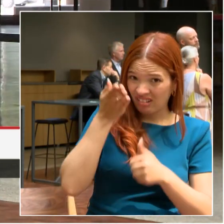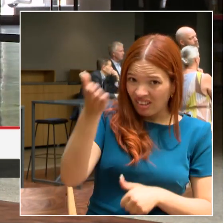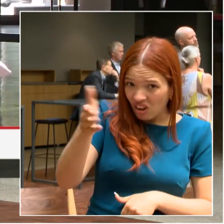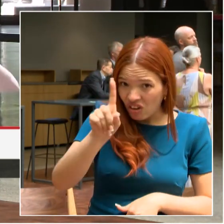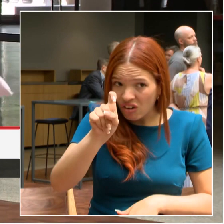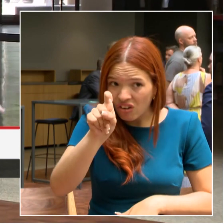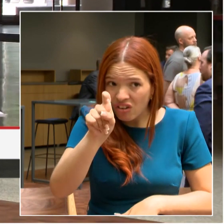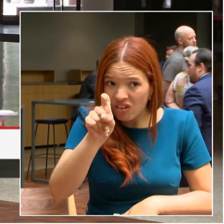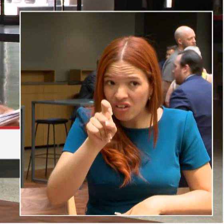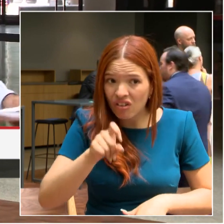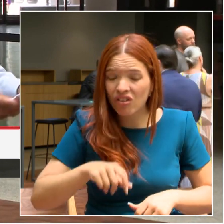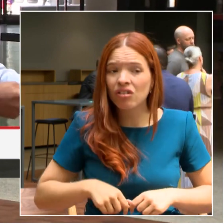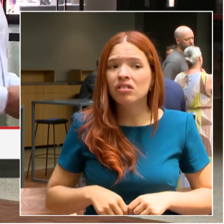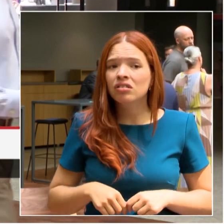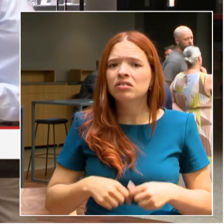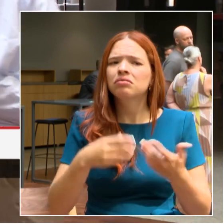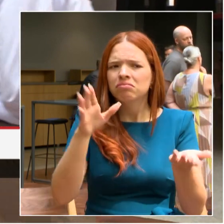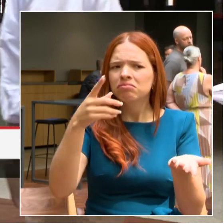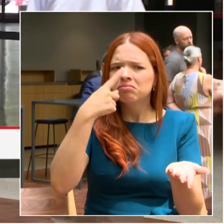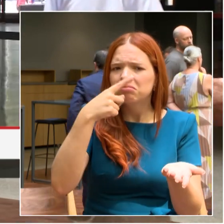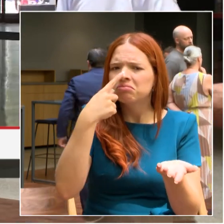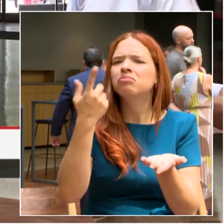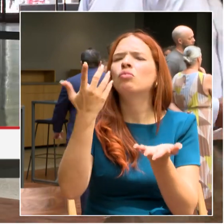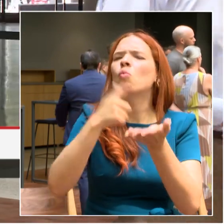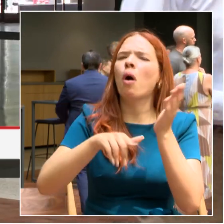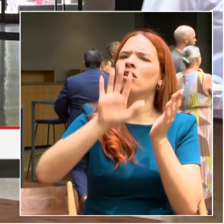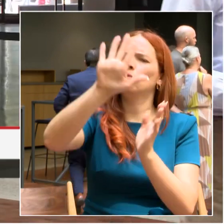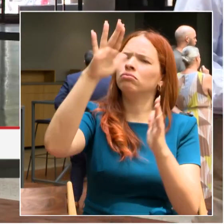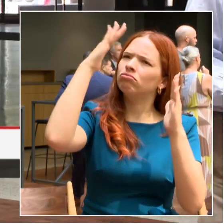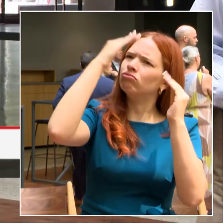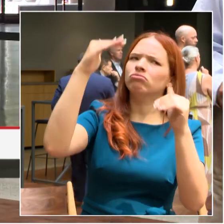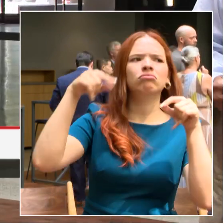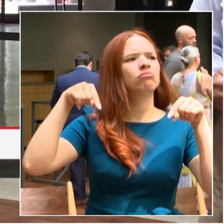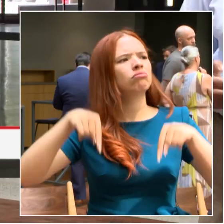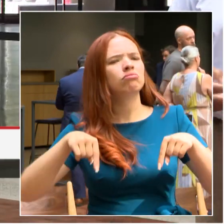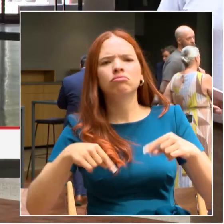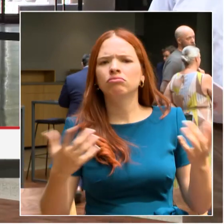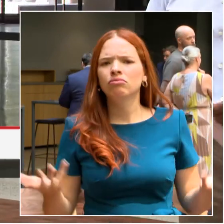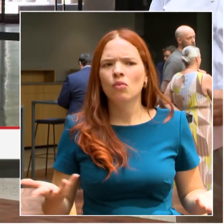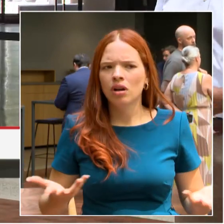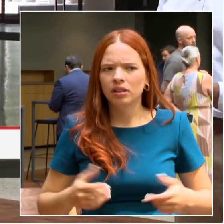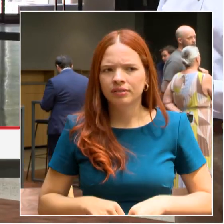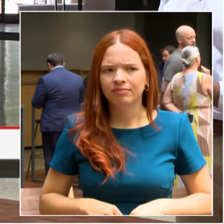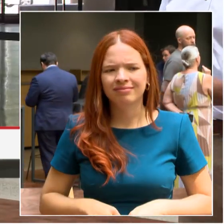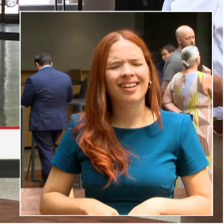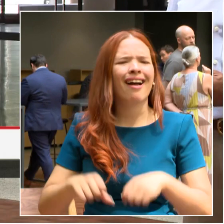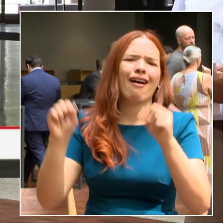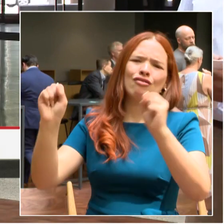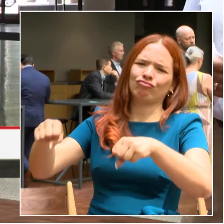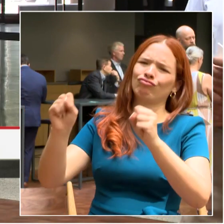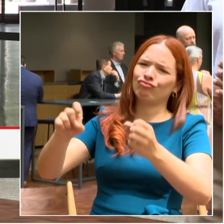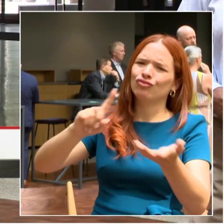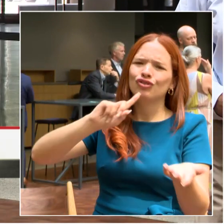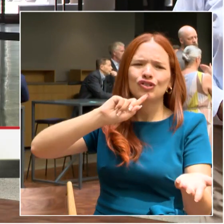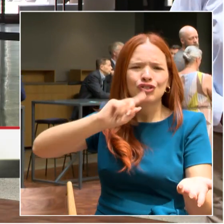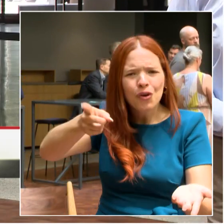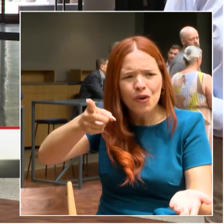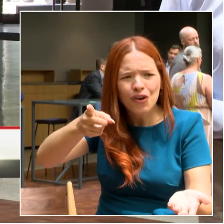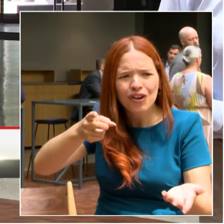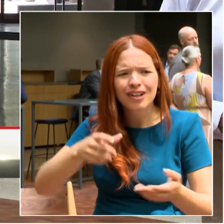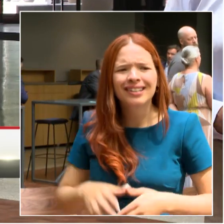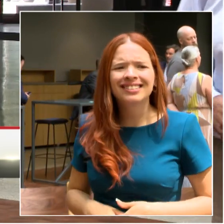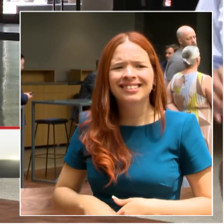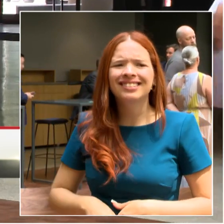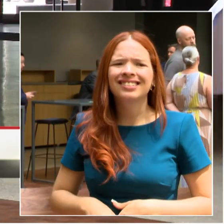expect to see here. Sure, happy to. Thank you all for having us from Philadelphia. By now, everyone's heard of the urban doom loop,